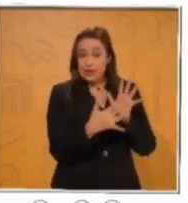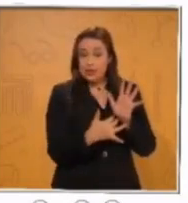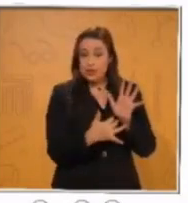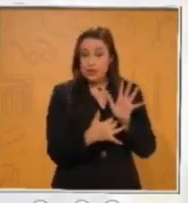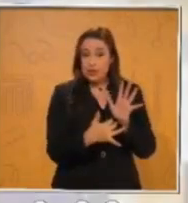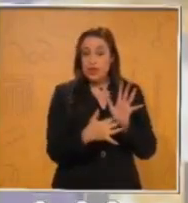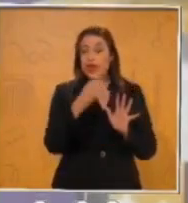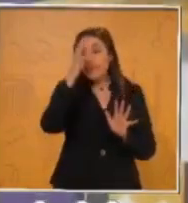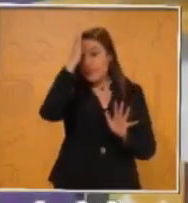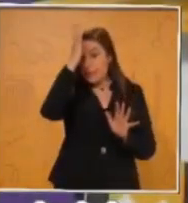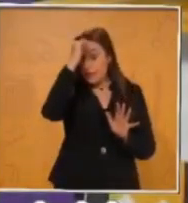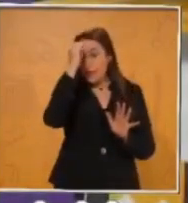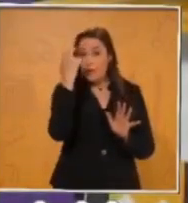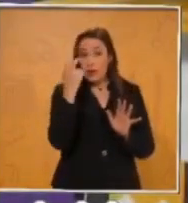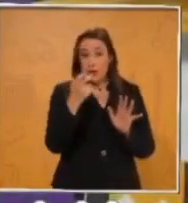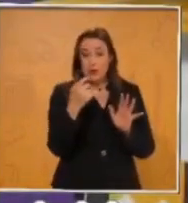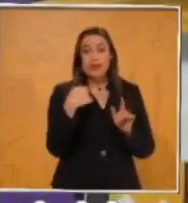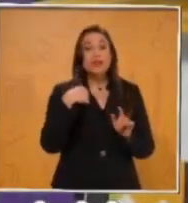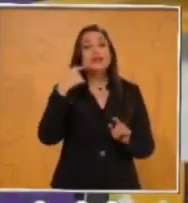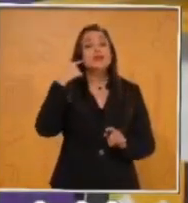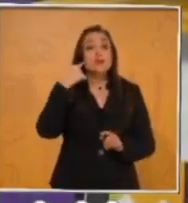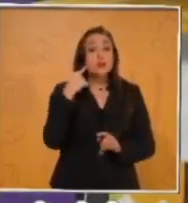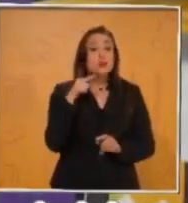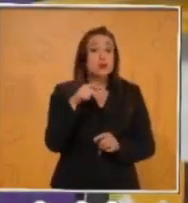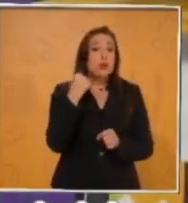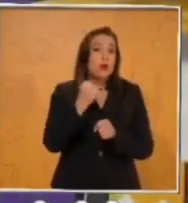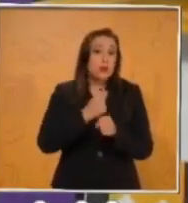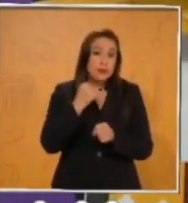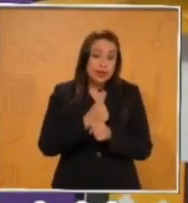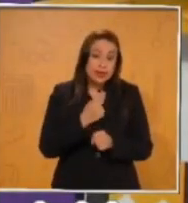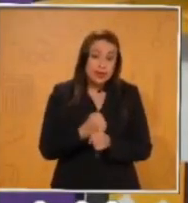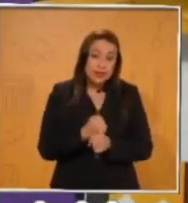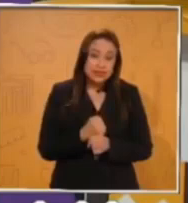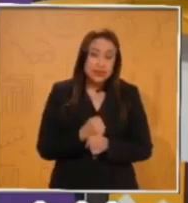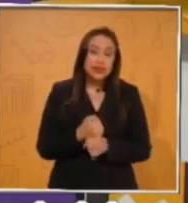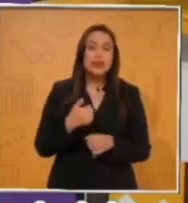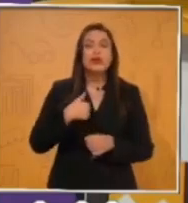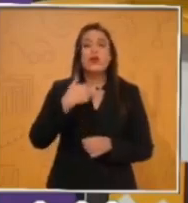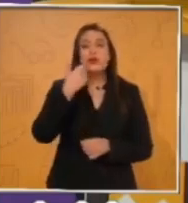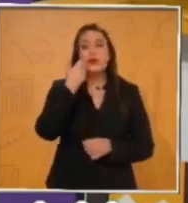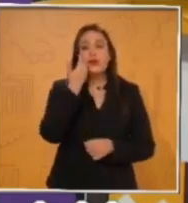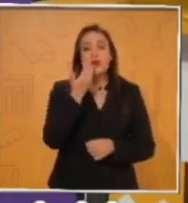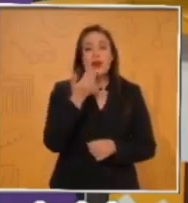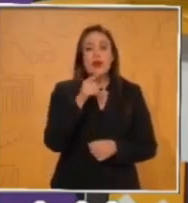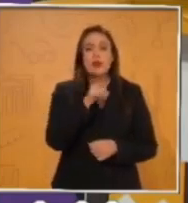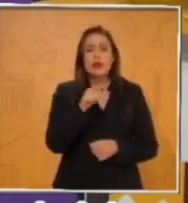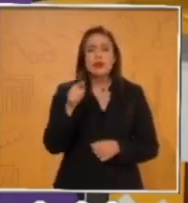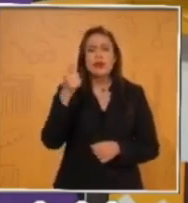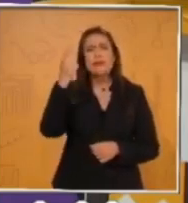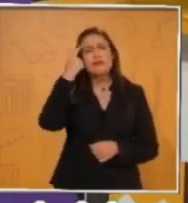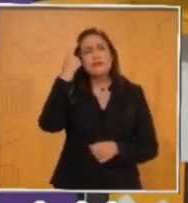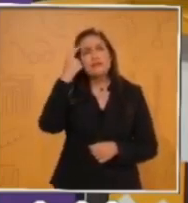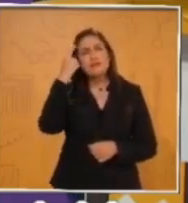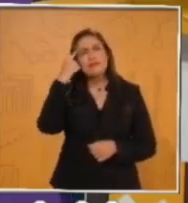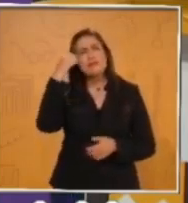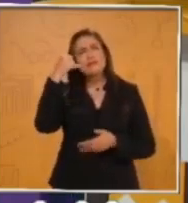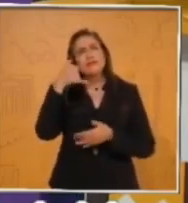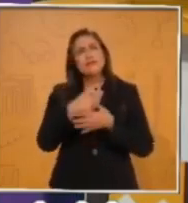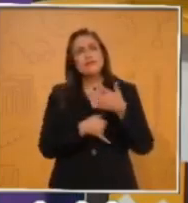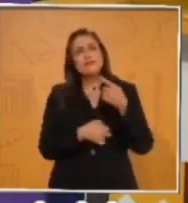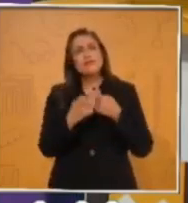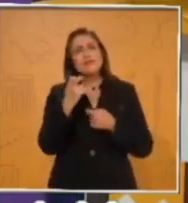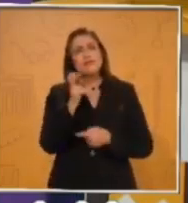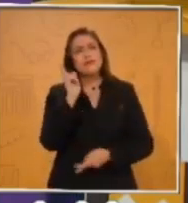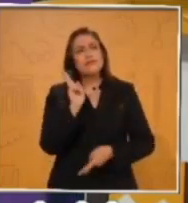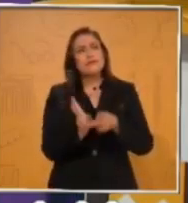according to what you were practicing, I want you to analyze the conversation. We have